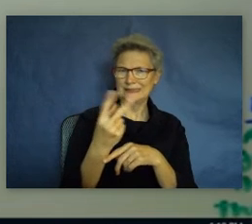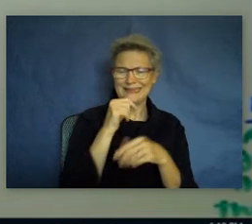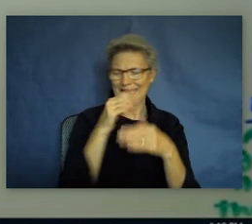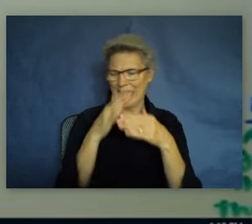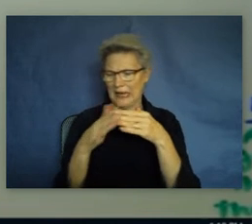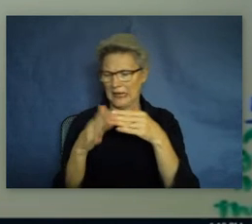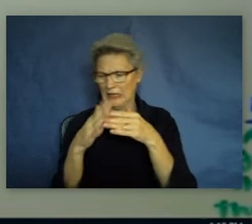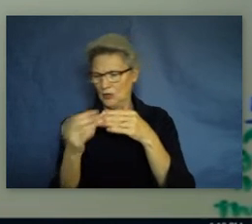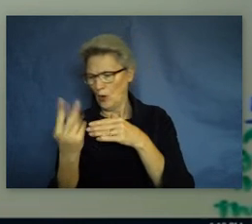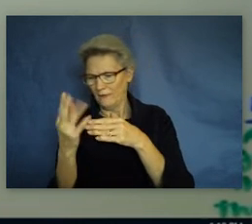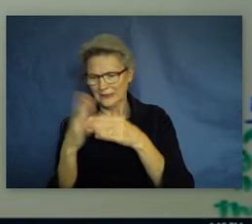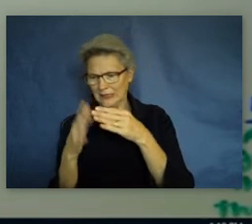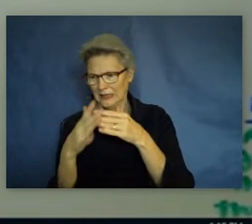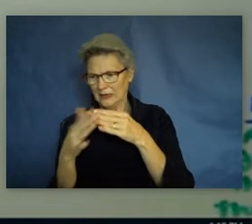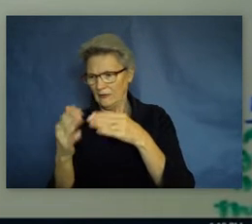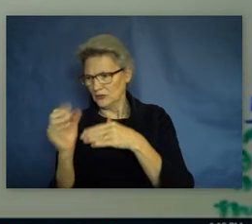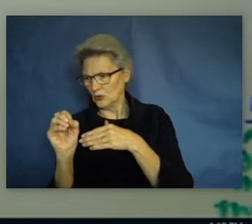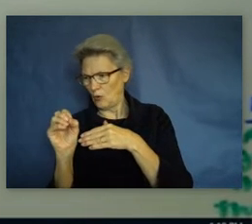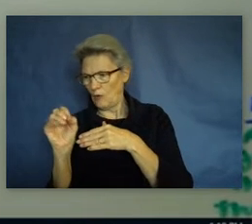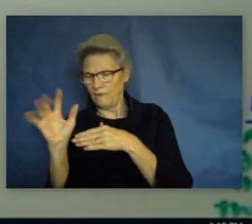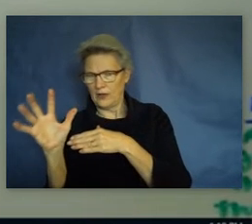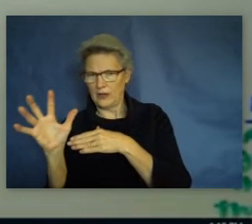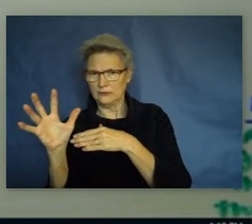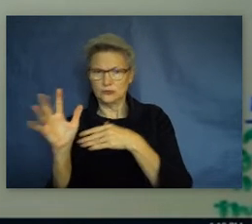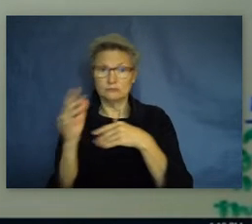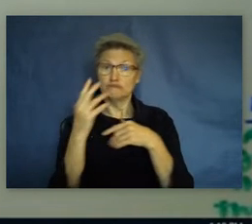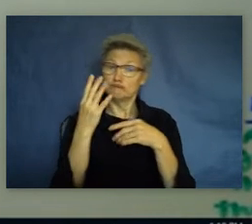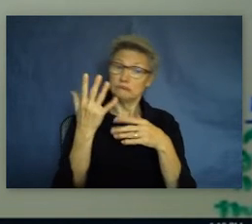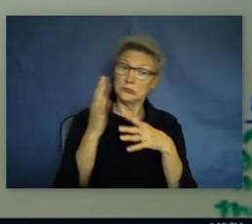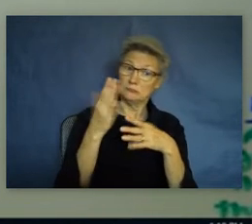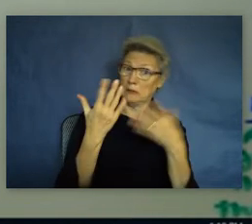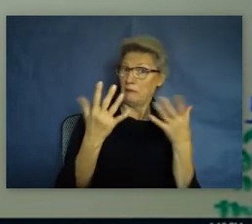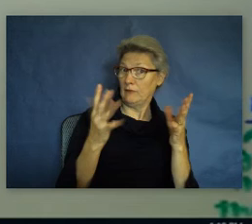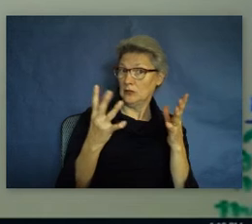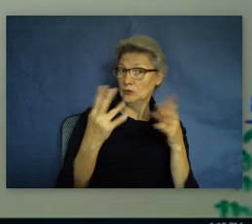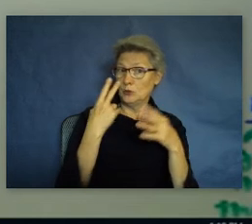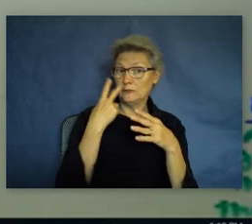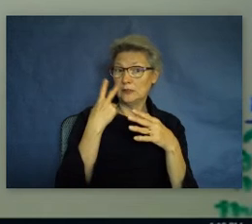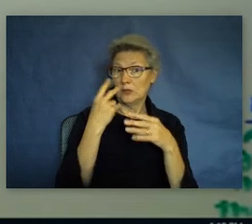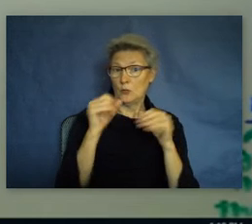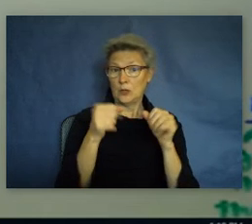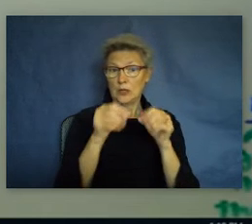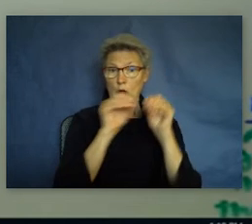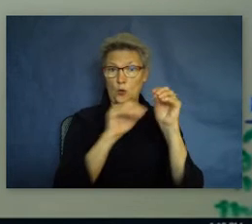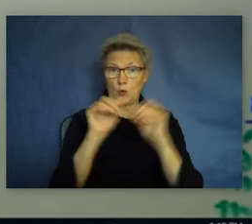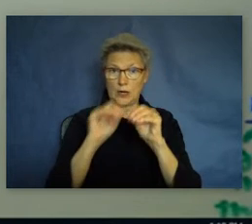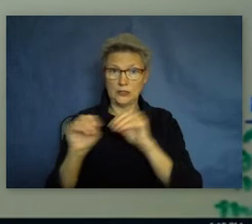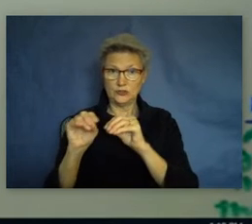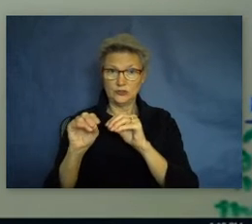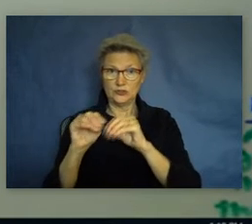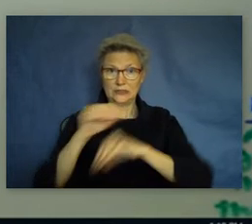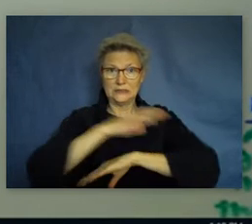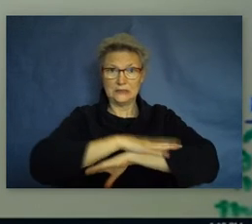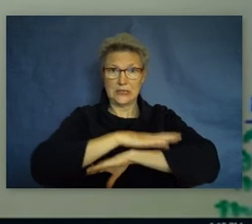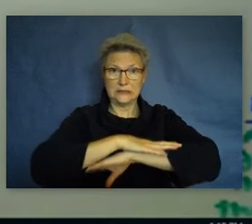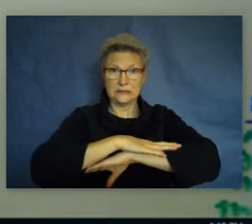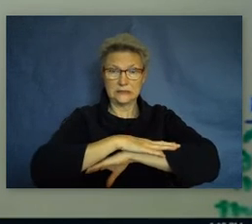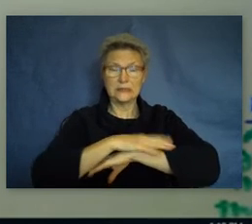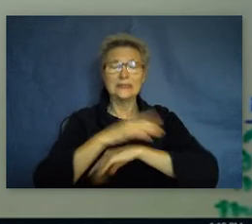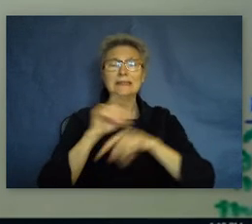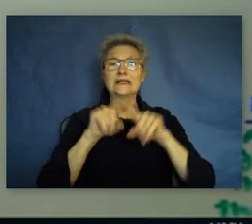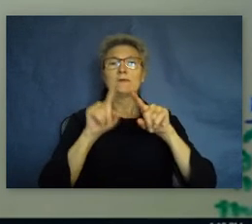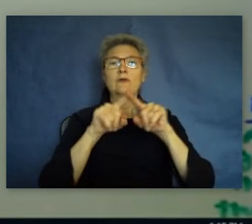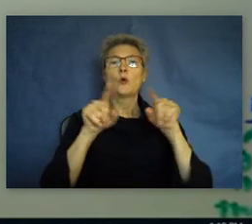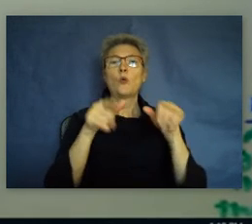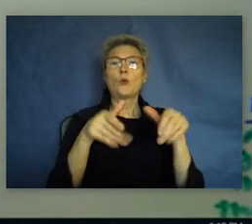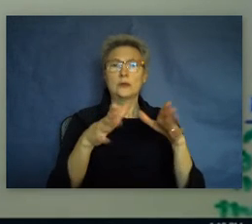a 5 or a 0. And so it looks like we've finished up here. So we are seeing that we could arrange these desks in several different ways